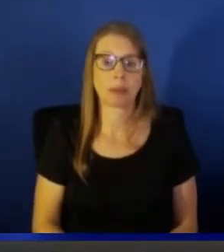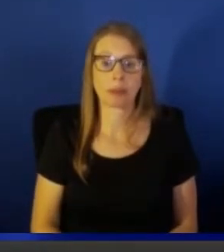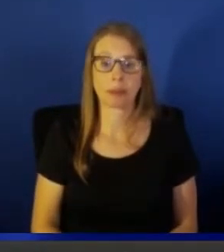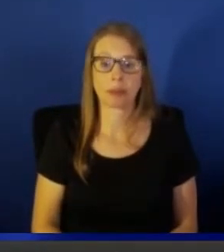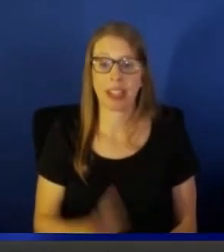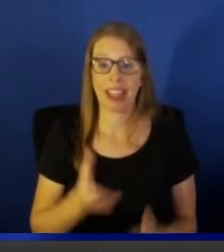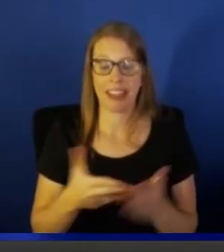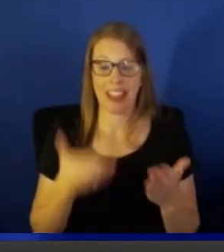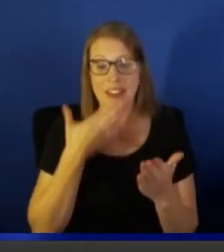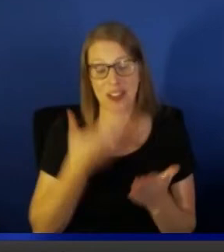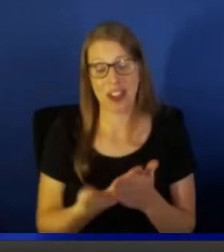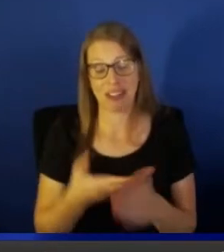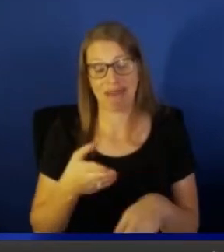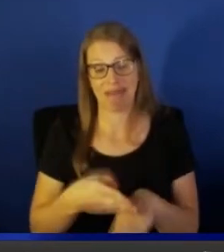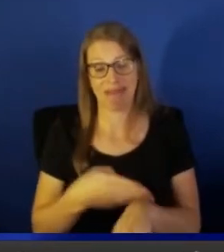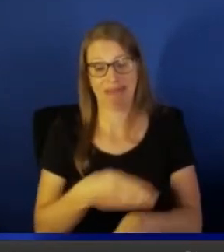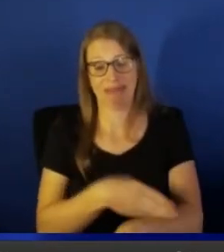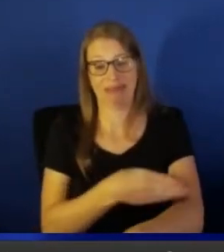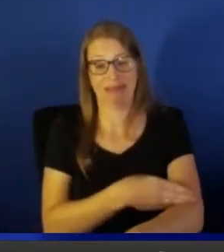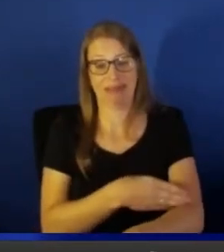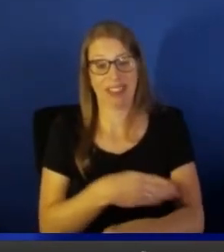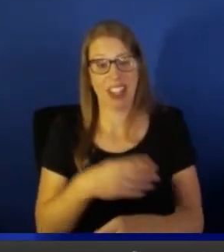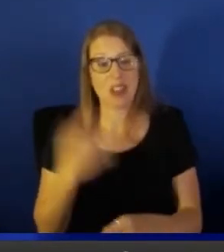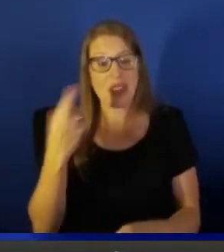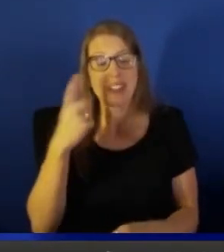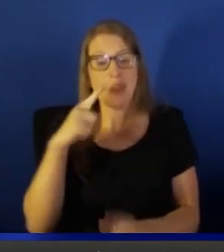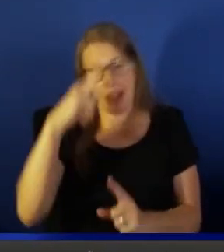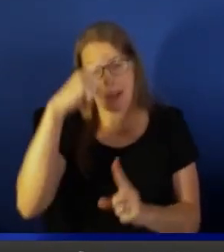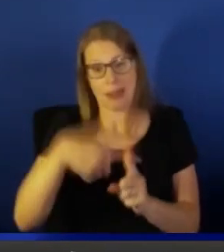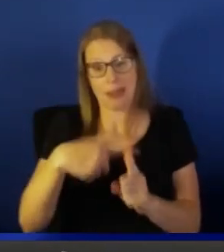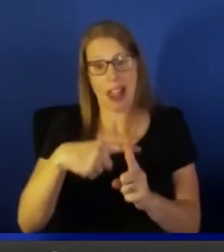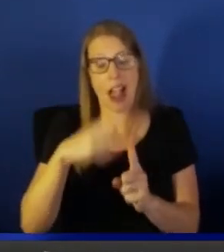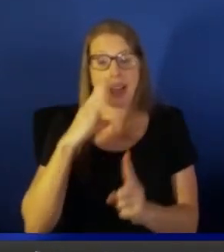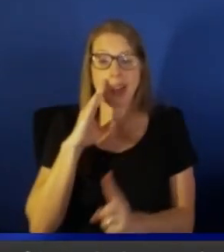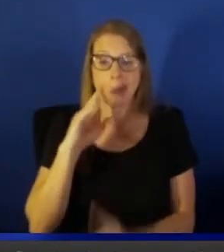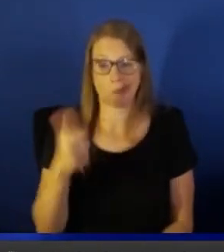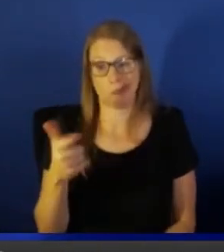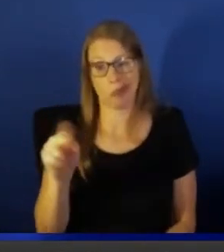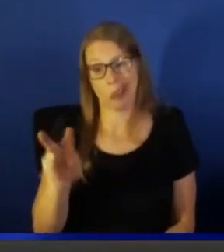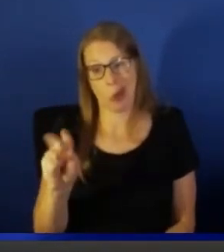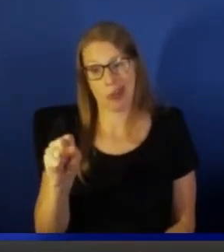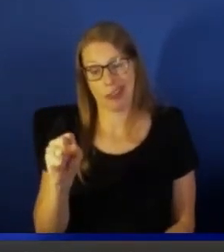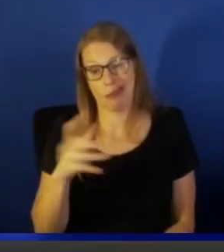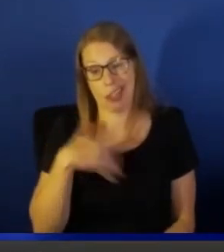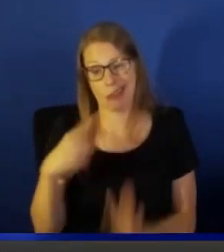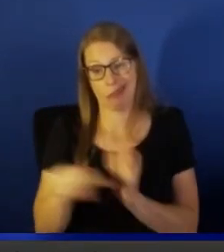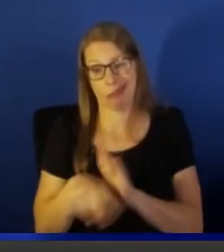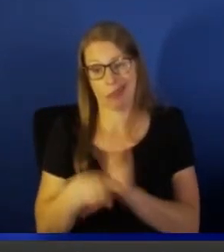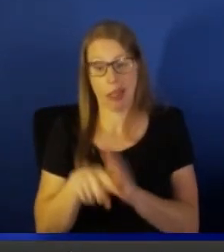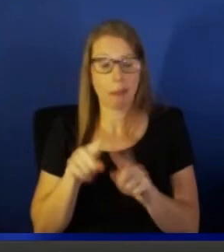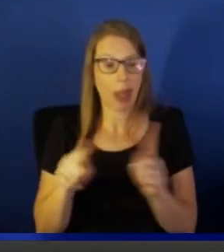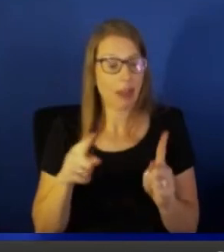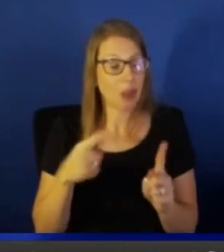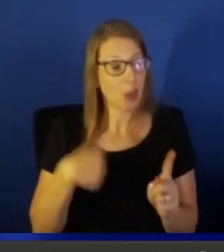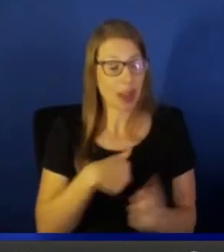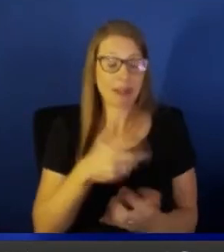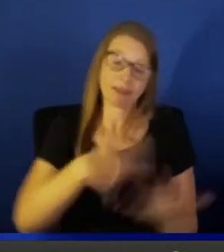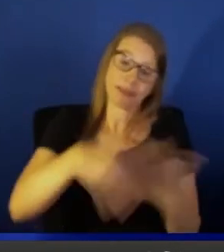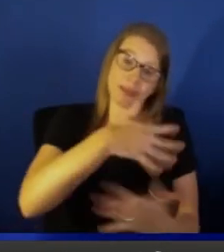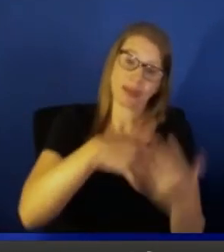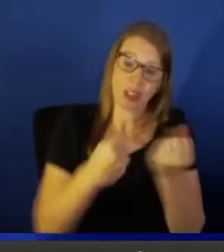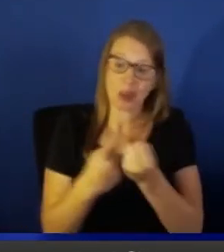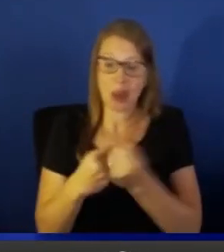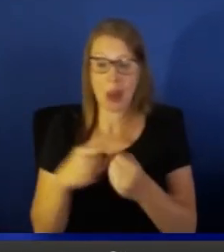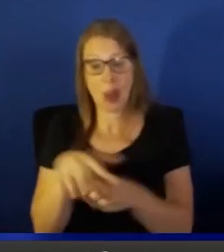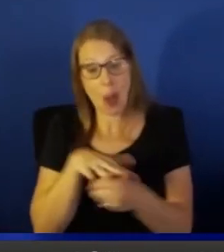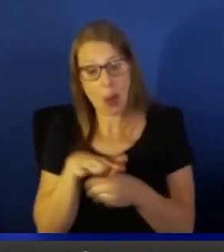getting better, right? There's reason for optimism, and I know if you watch the news, it doesn't seem that way, but we're back around each other. We're supporting our local businesses. I think